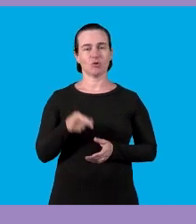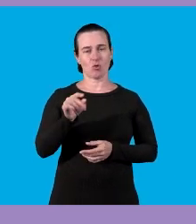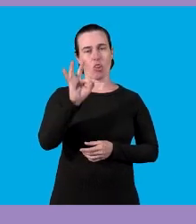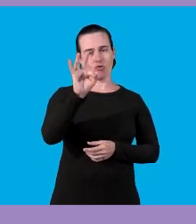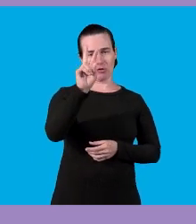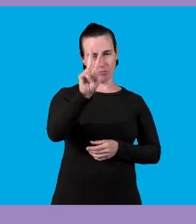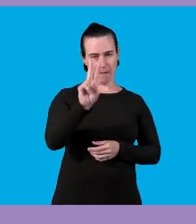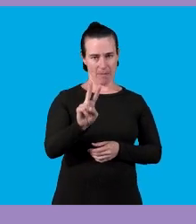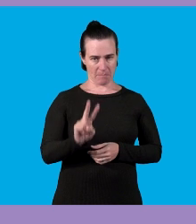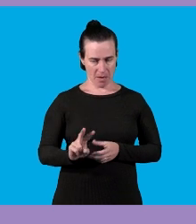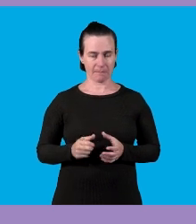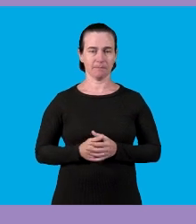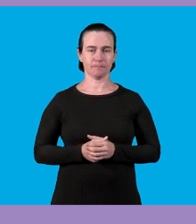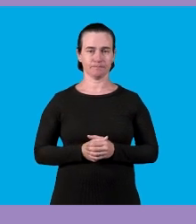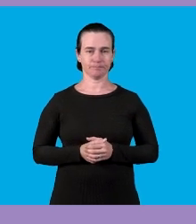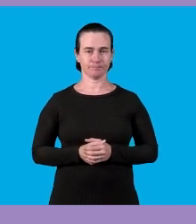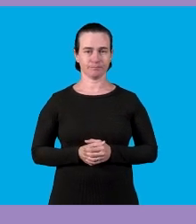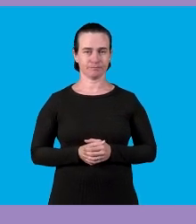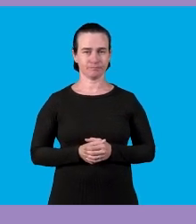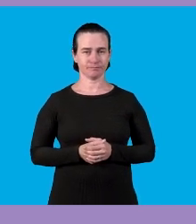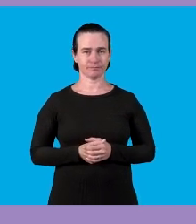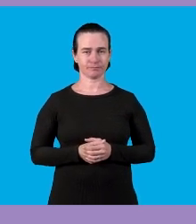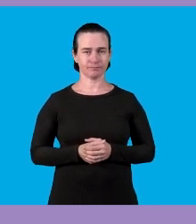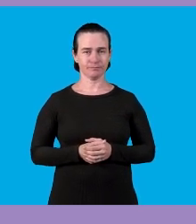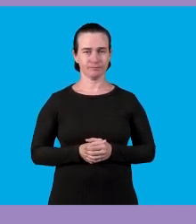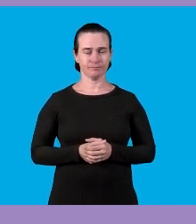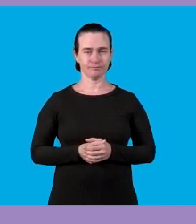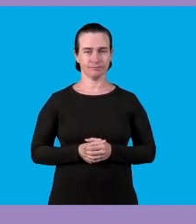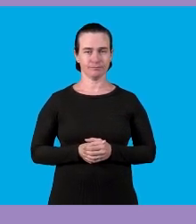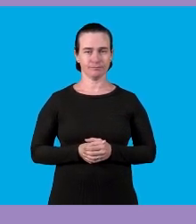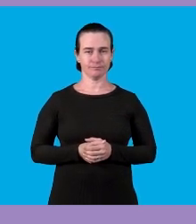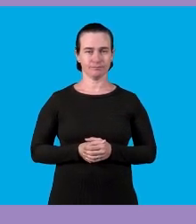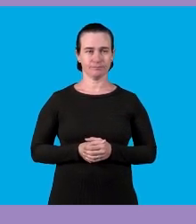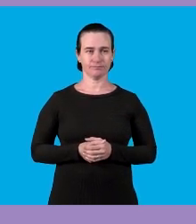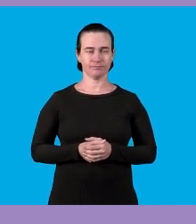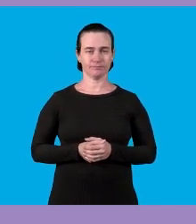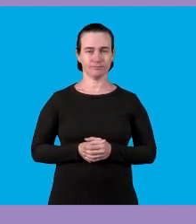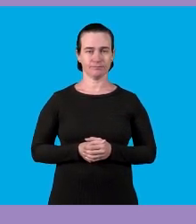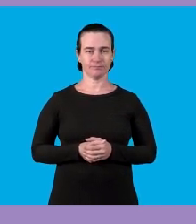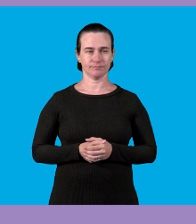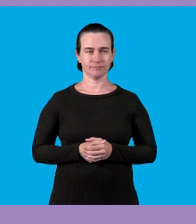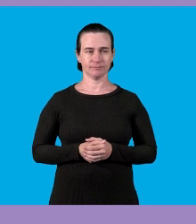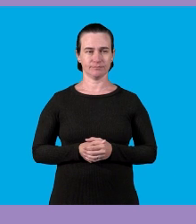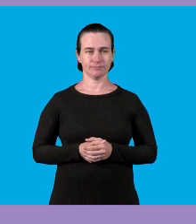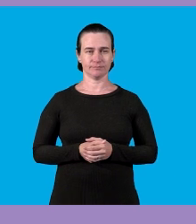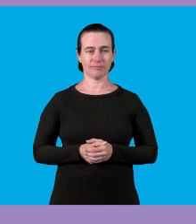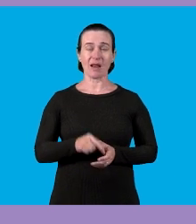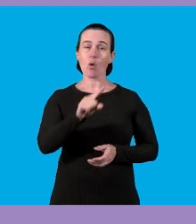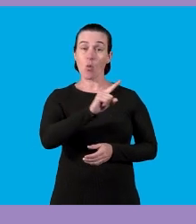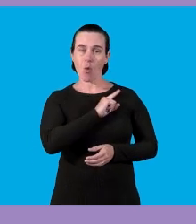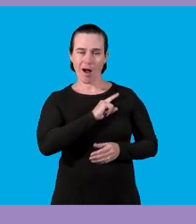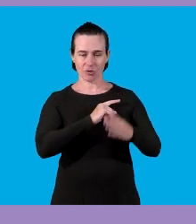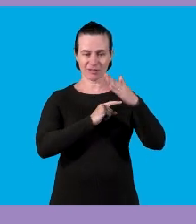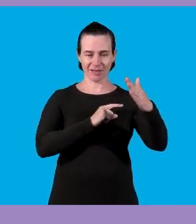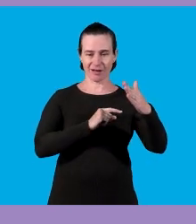Those are the 3 pairs of triangles that are congruent. And then, because all the